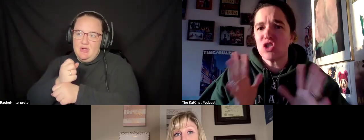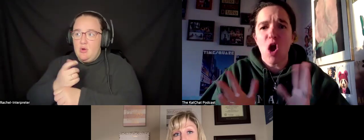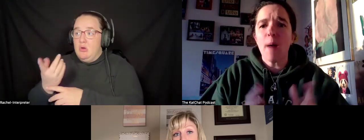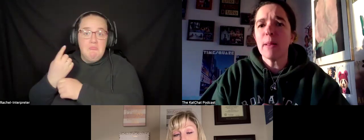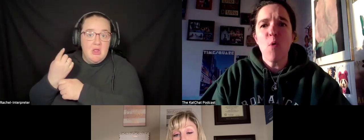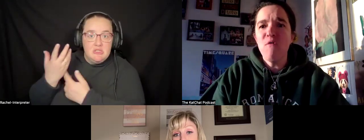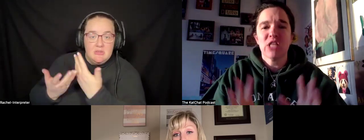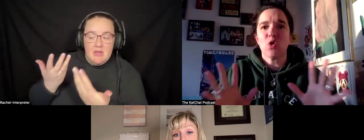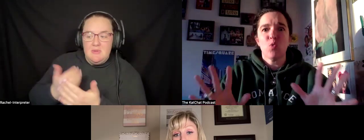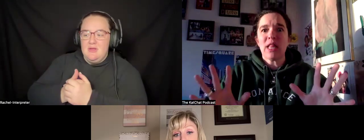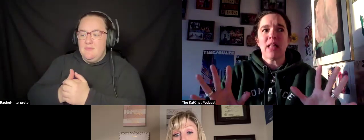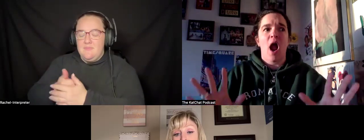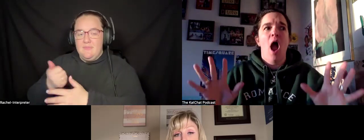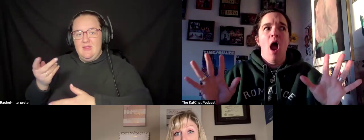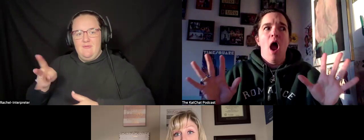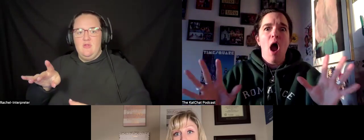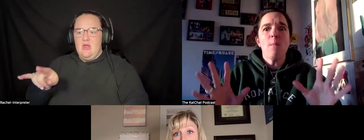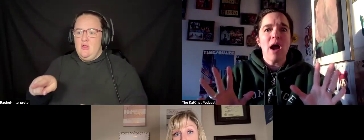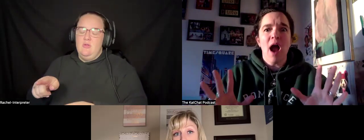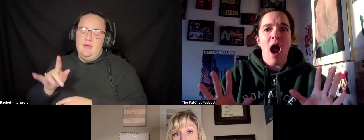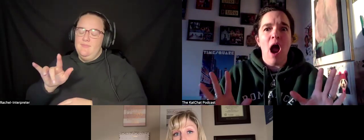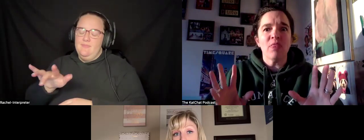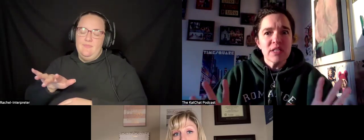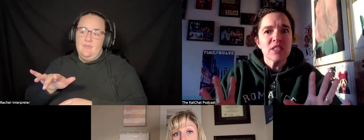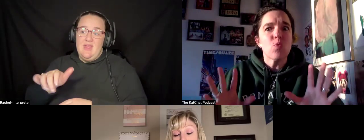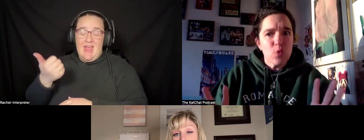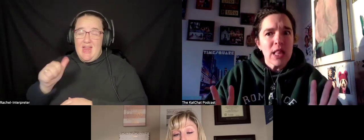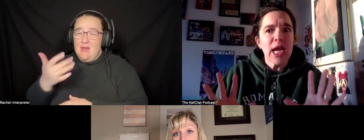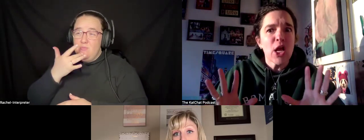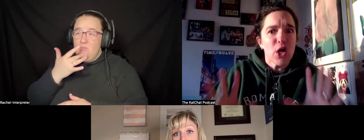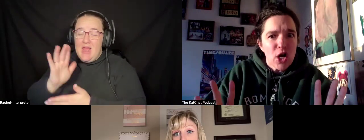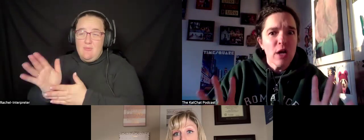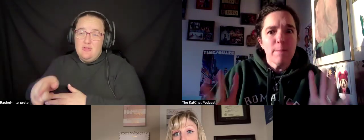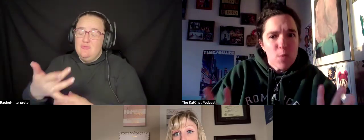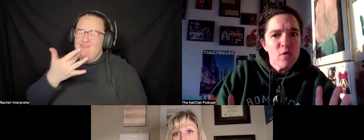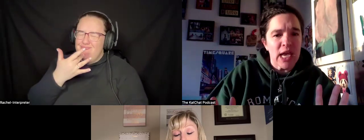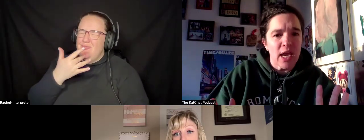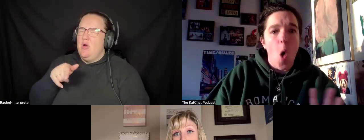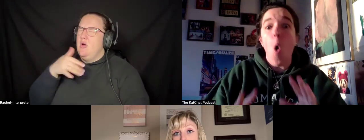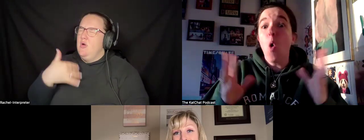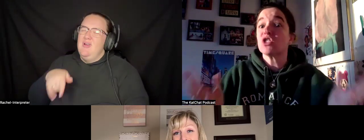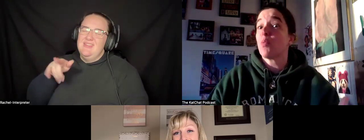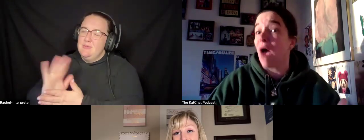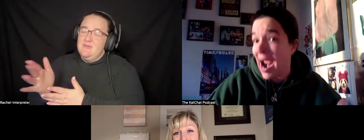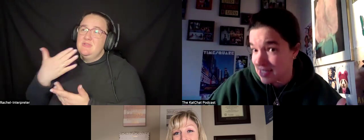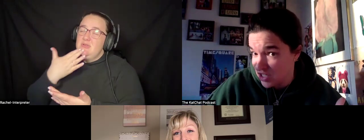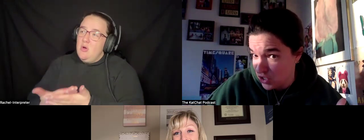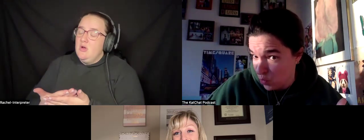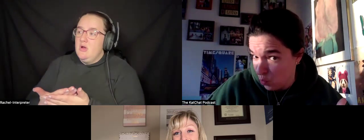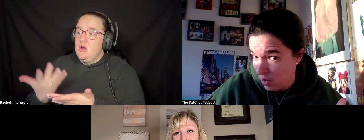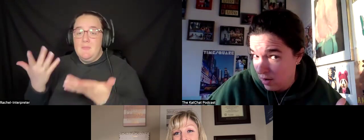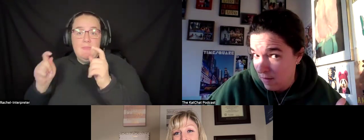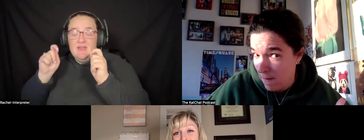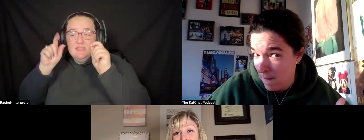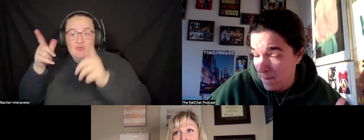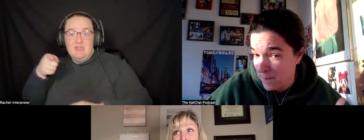last year. There are a couple of movies that you really like. Oh my God, this is a really good movie. Or The Price is